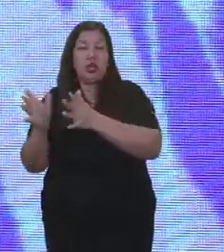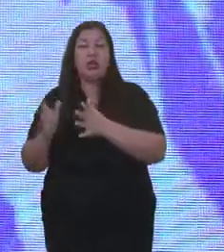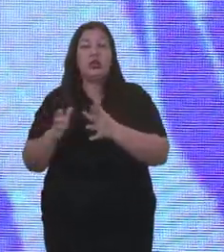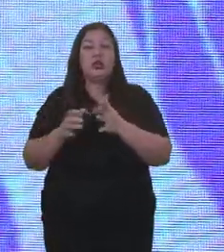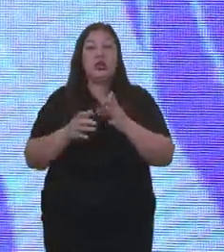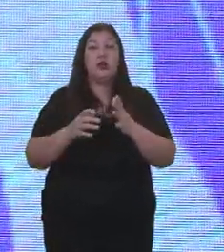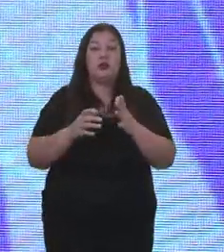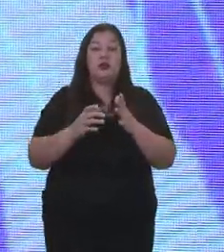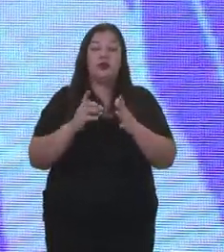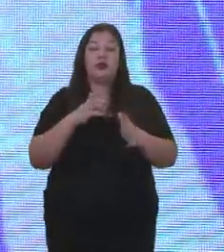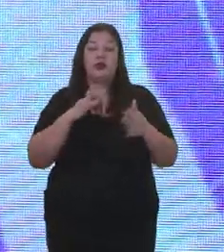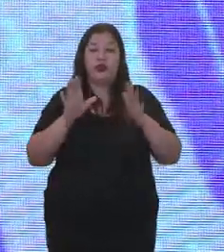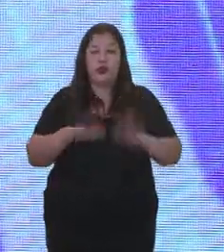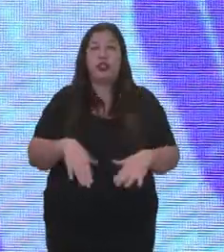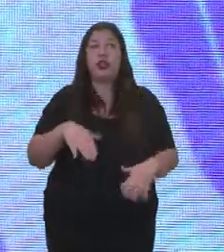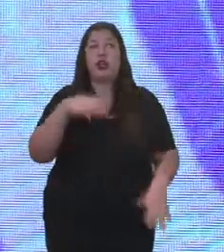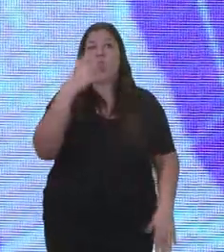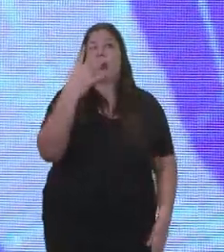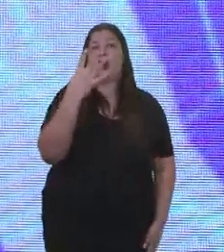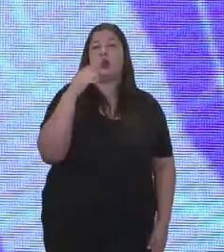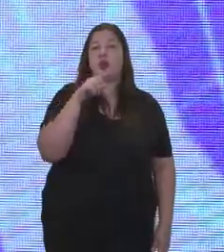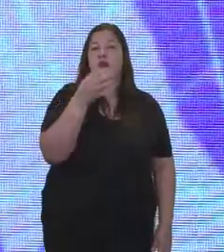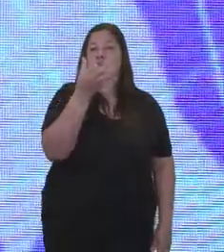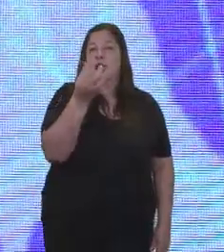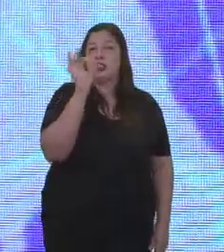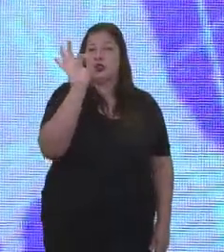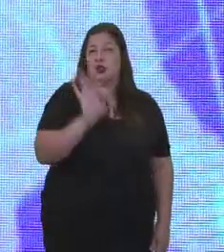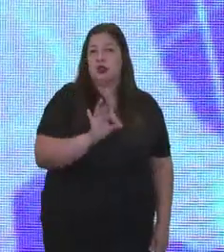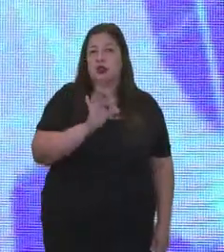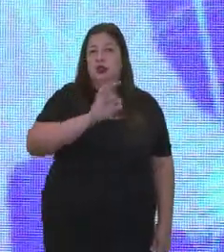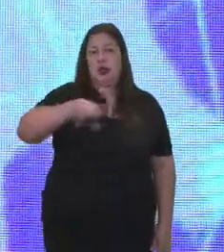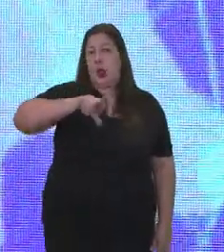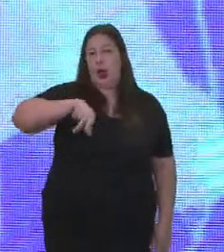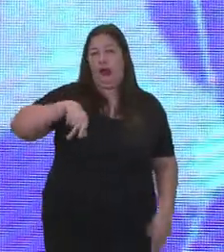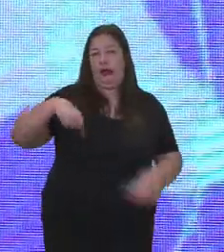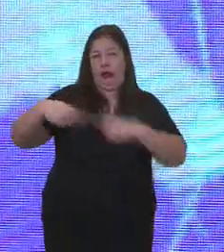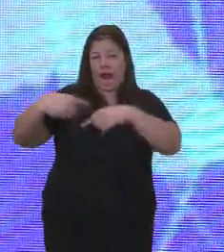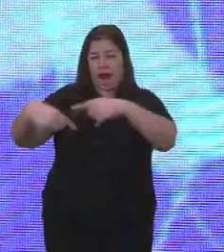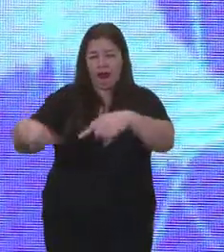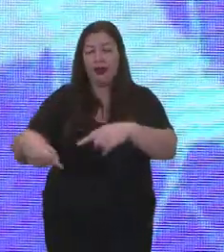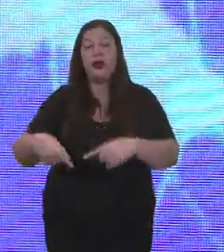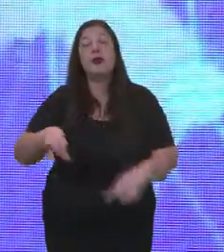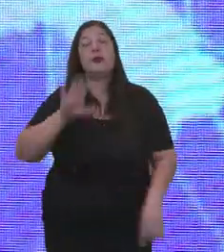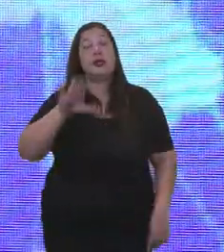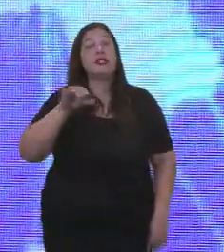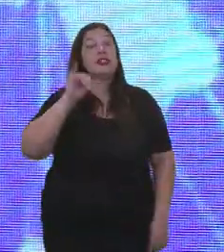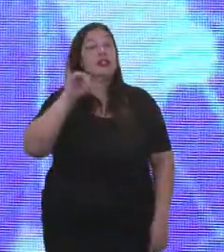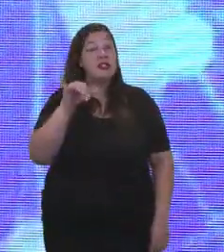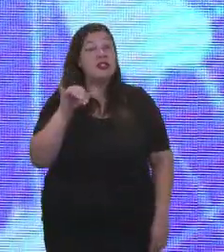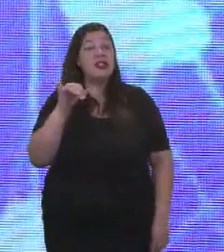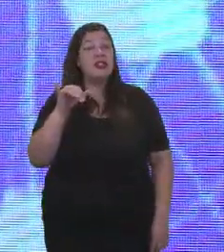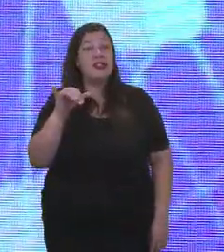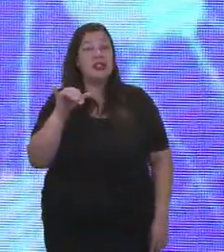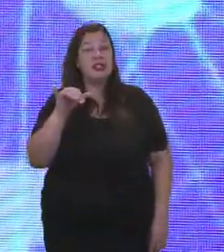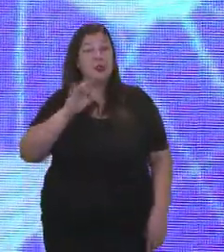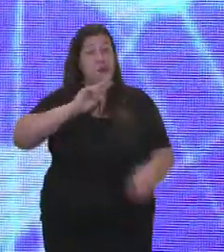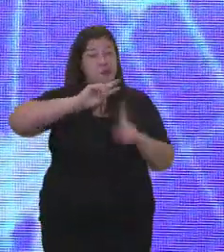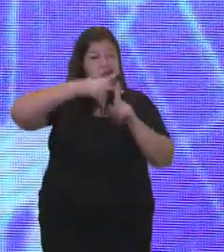we 4.6 are women who are presidents of board who are not inheritors, and so we look